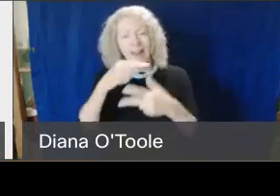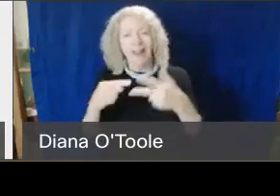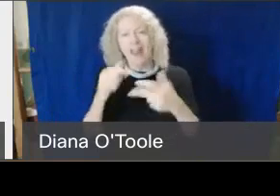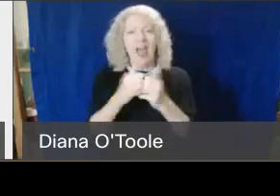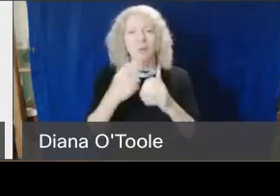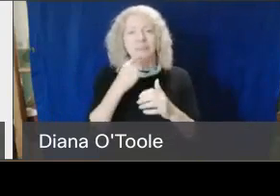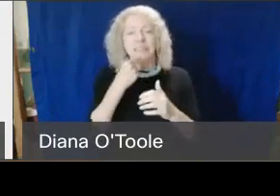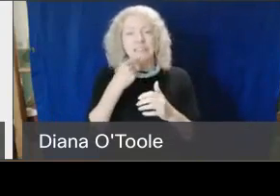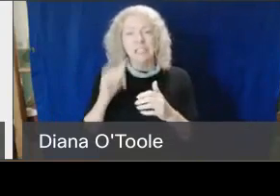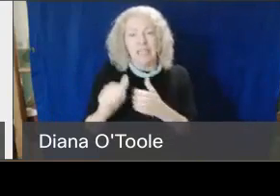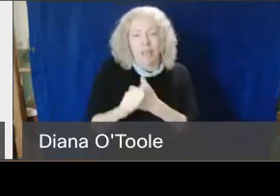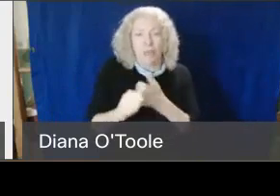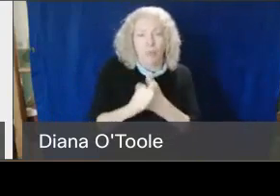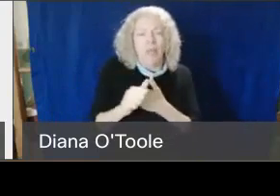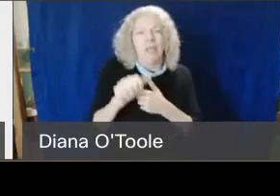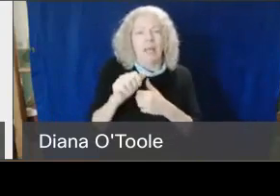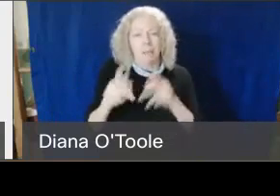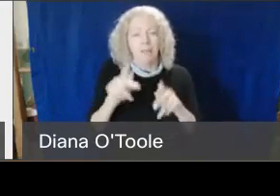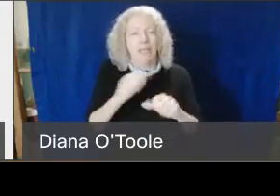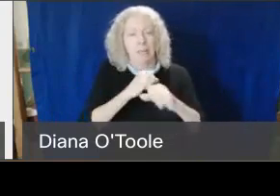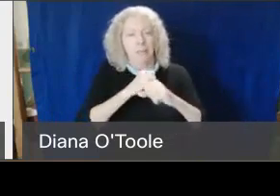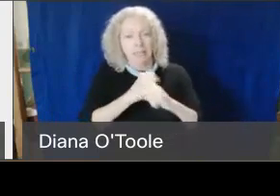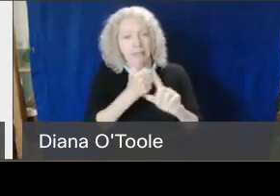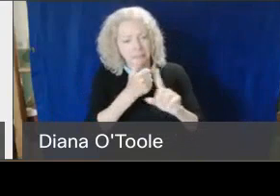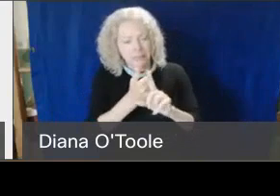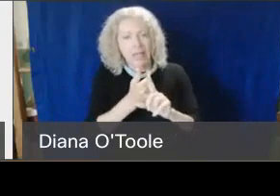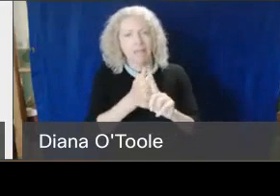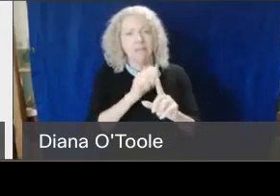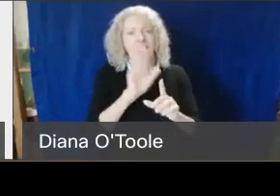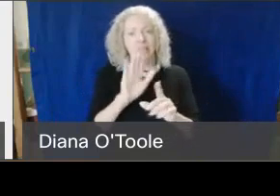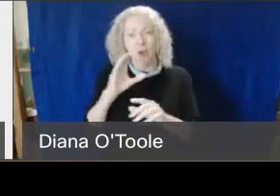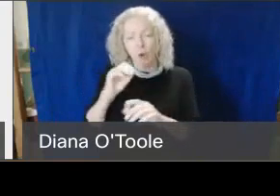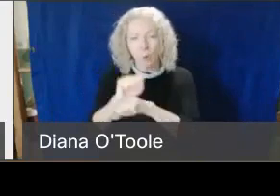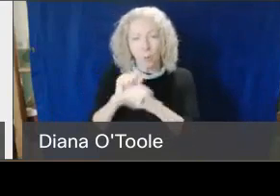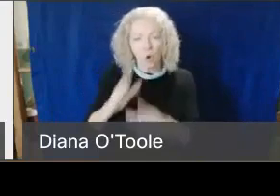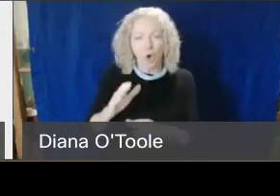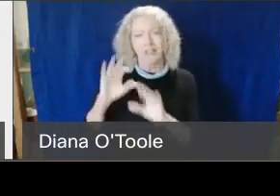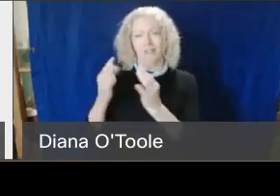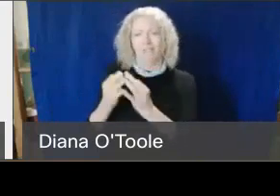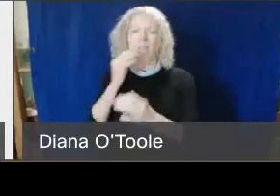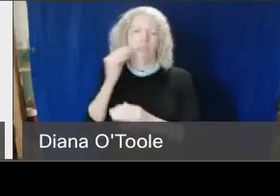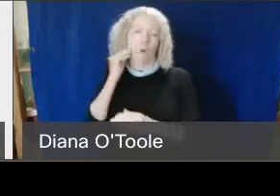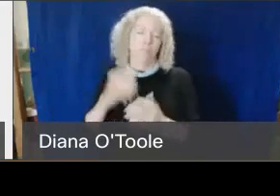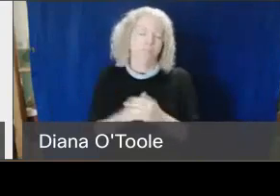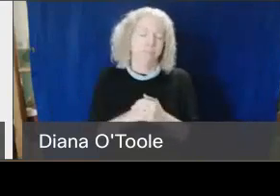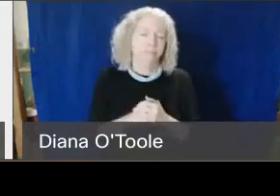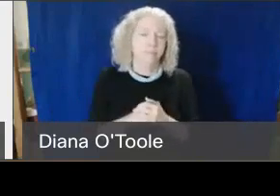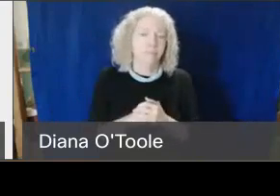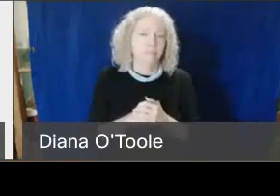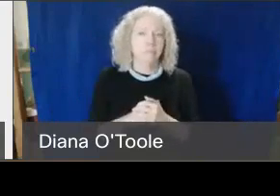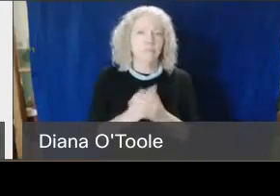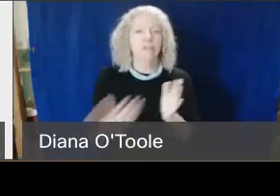themselves, their colleagues, and their loved ones at home. All of this just goes to underscore over and over